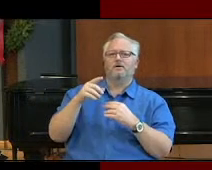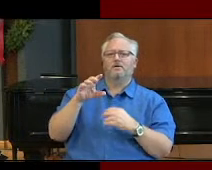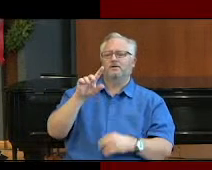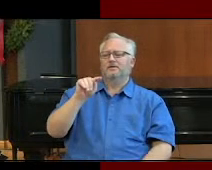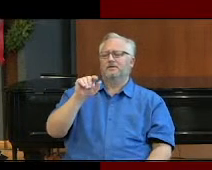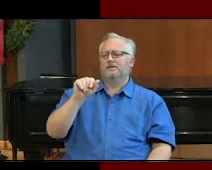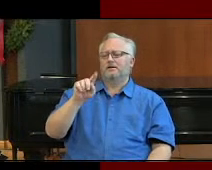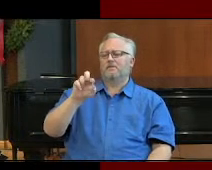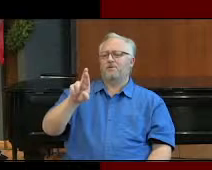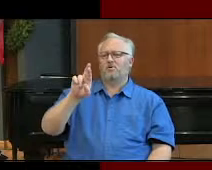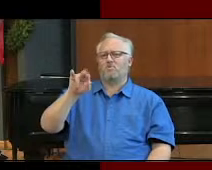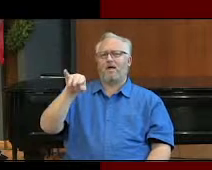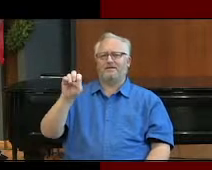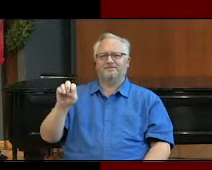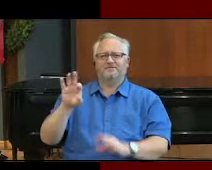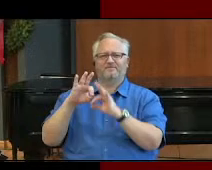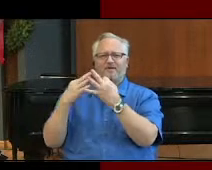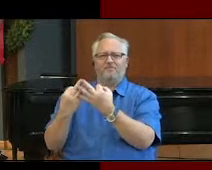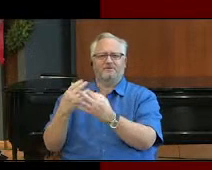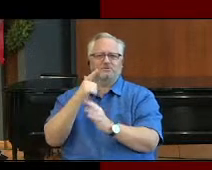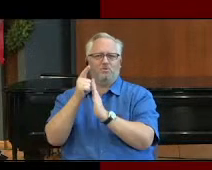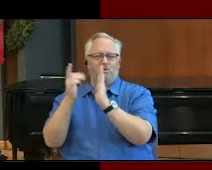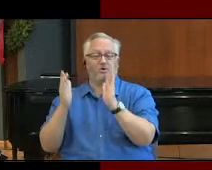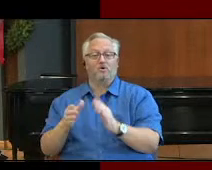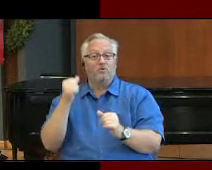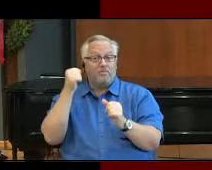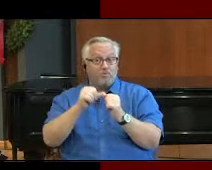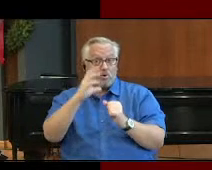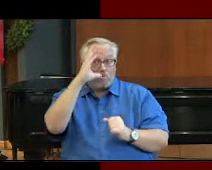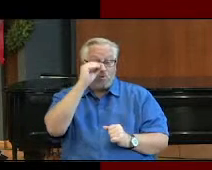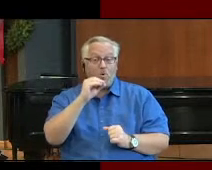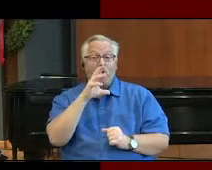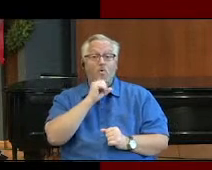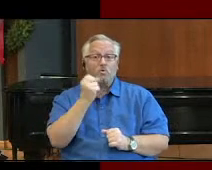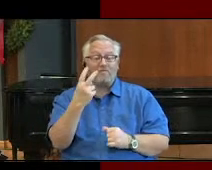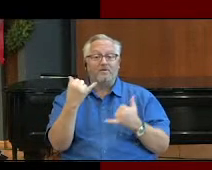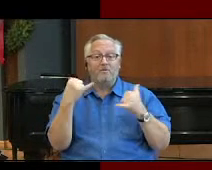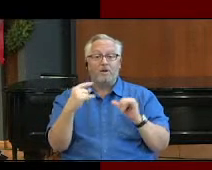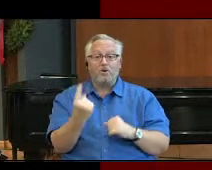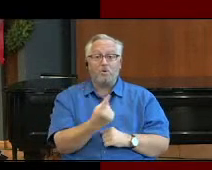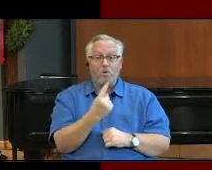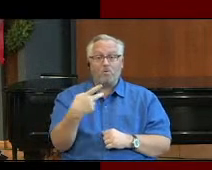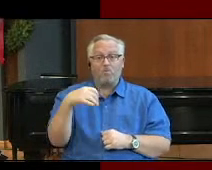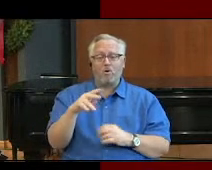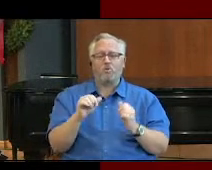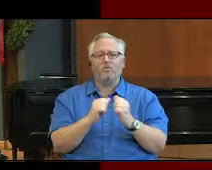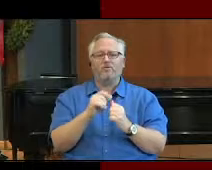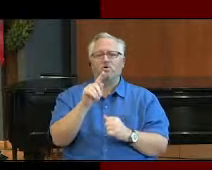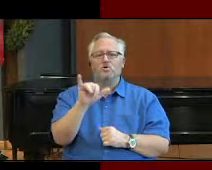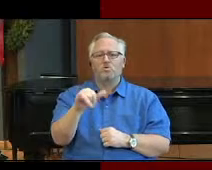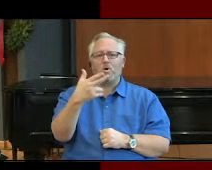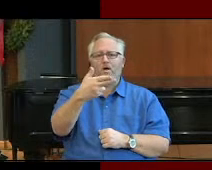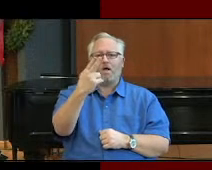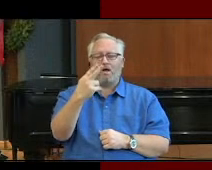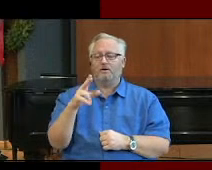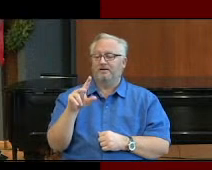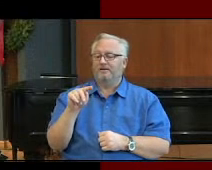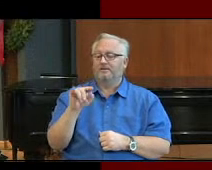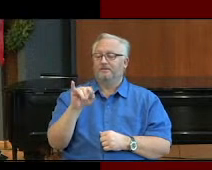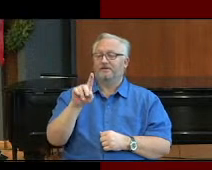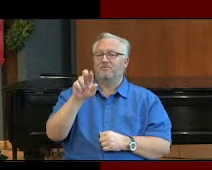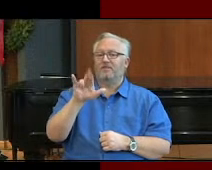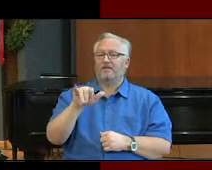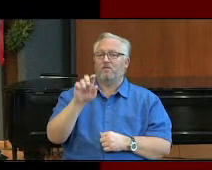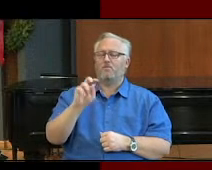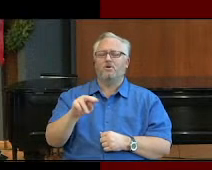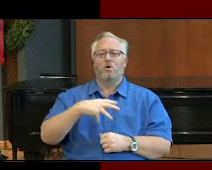Rice. You remember Tamir was a 12-year-old boy playing alone in a park with a toy gun. Timothy Lohman, a